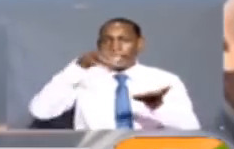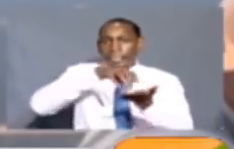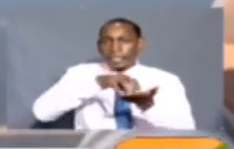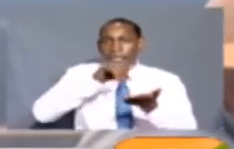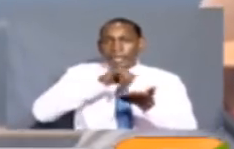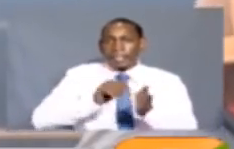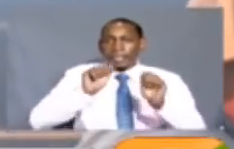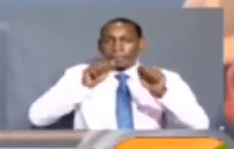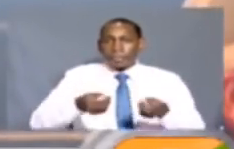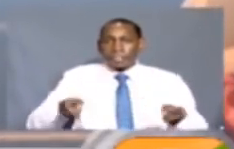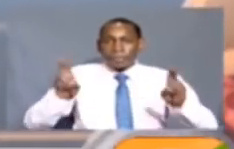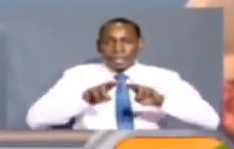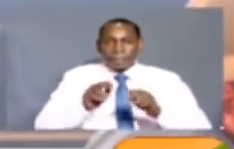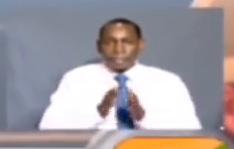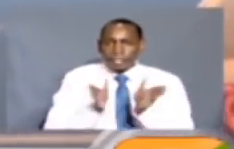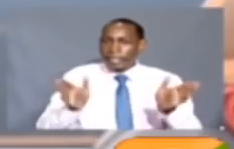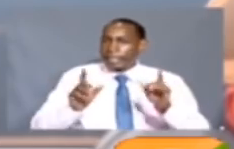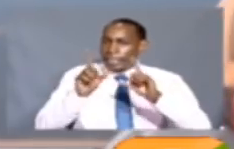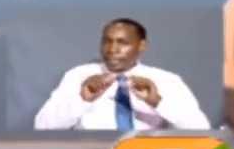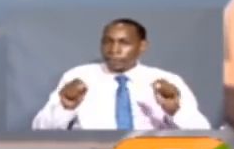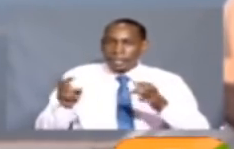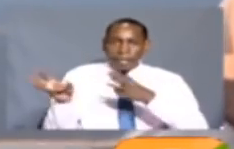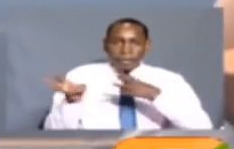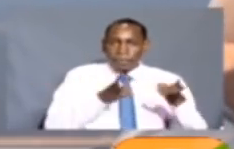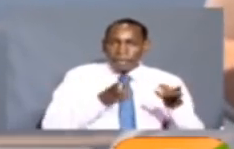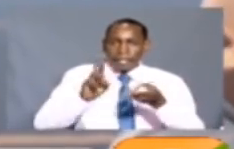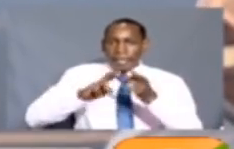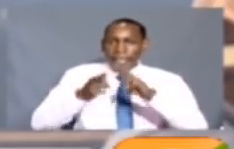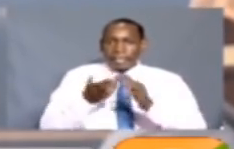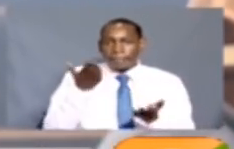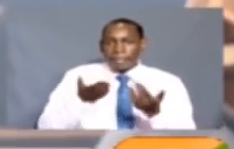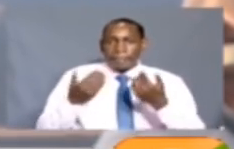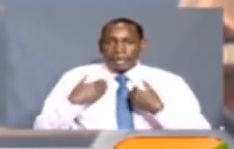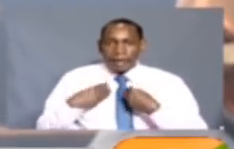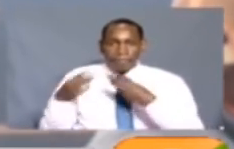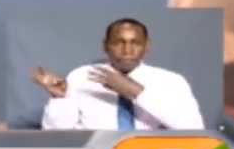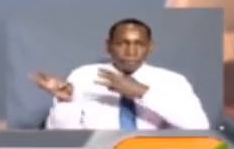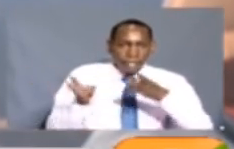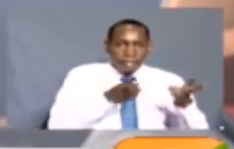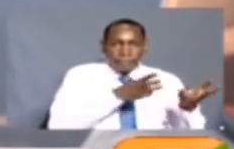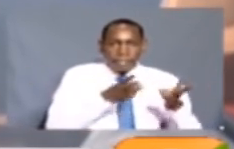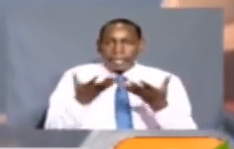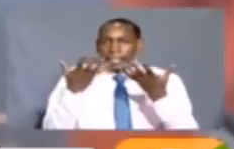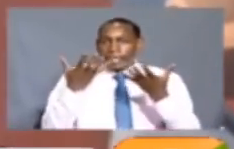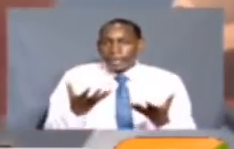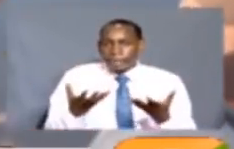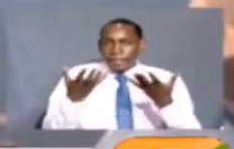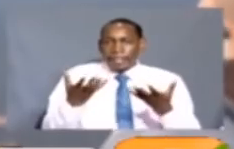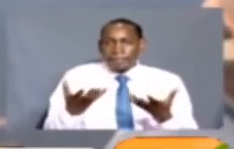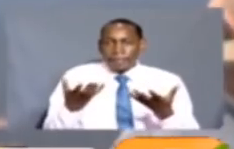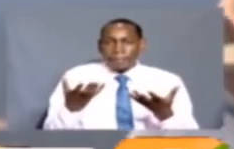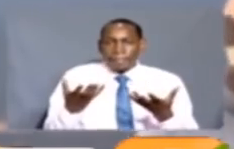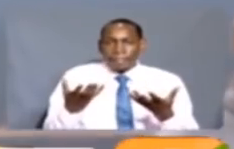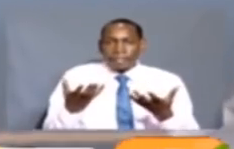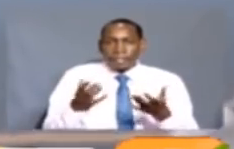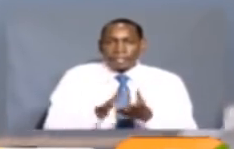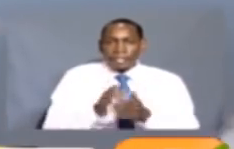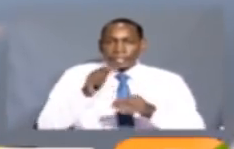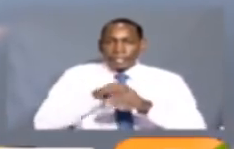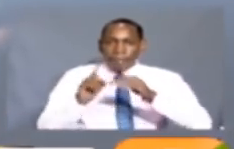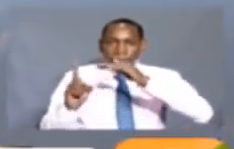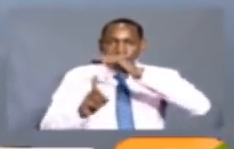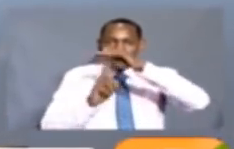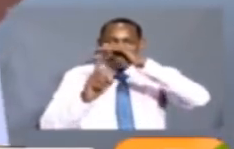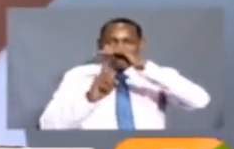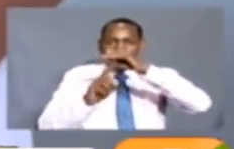can occur. Generally speaking, if it's weather related, it means you might get a lot of wind or a lot of wind speed comes up while you're flying, and